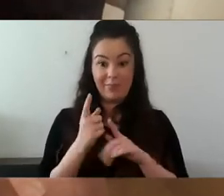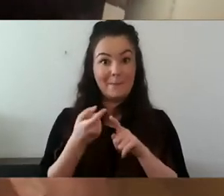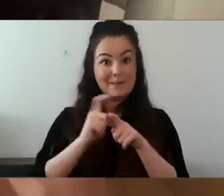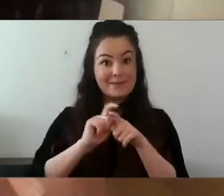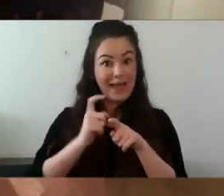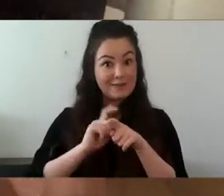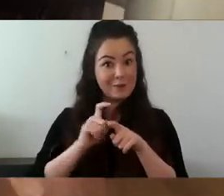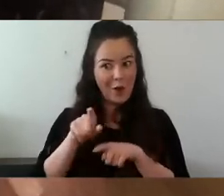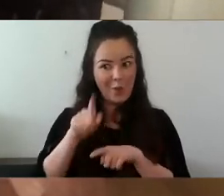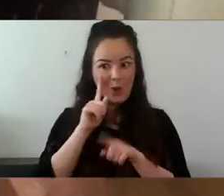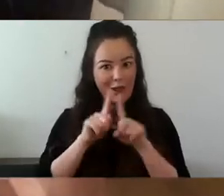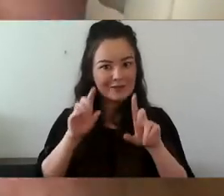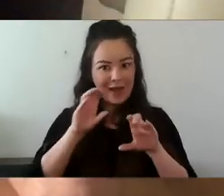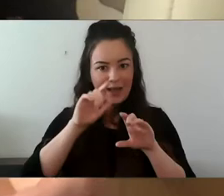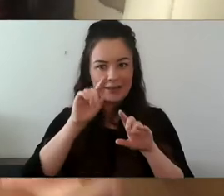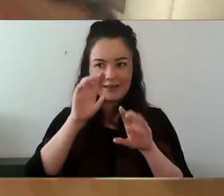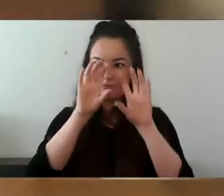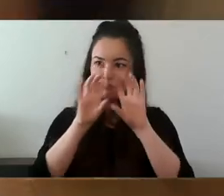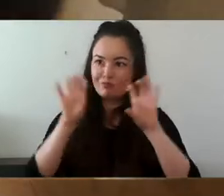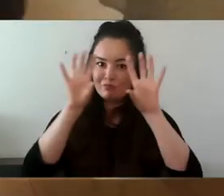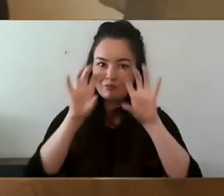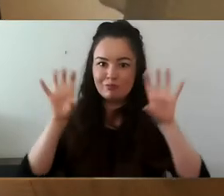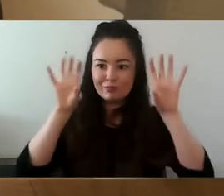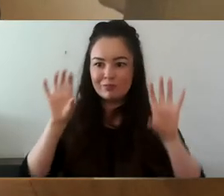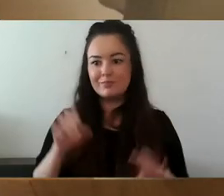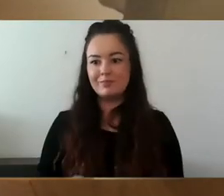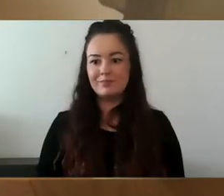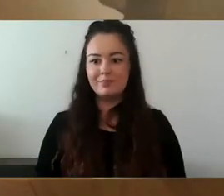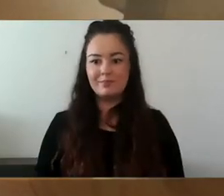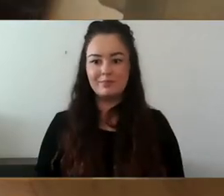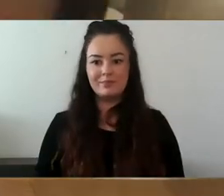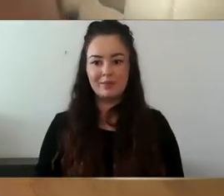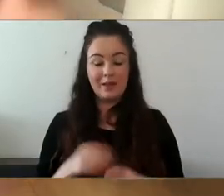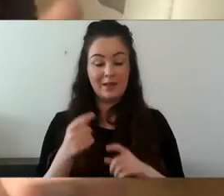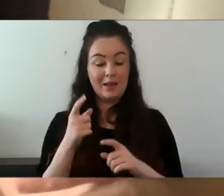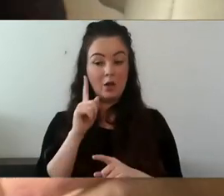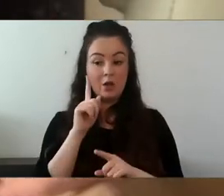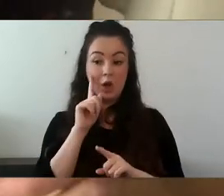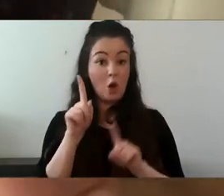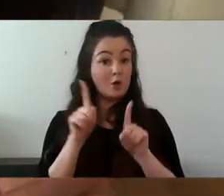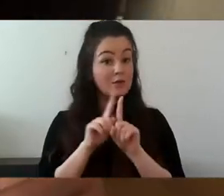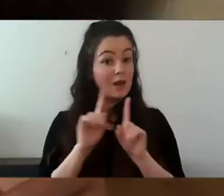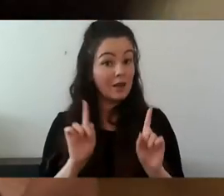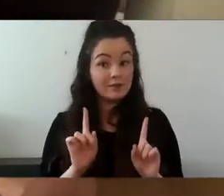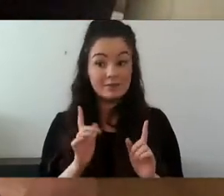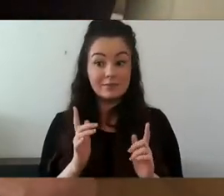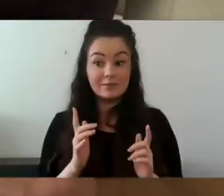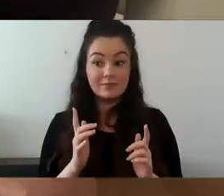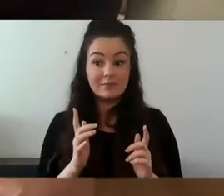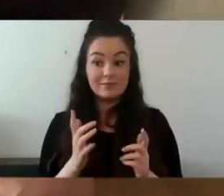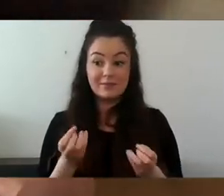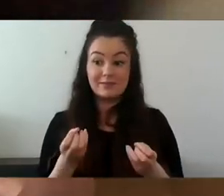effect of the potato in the sky, of the potato printing, because it gives